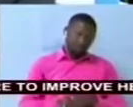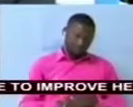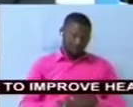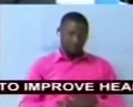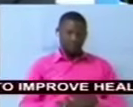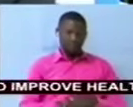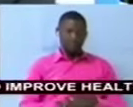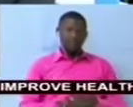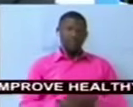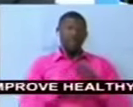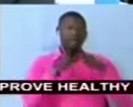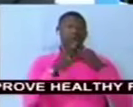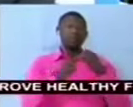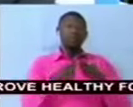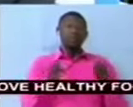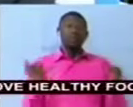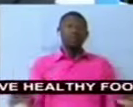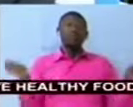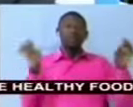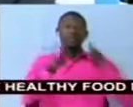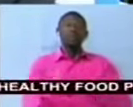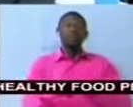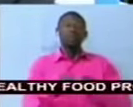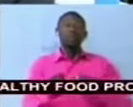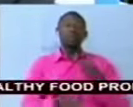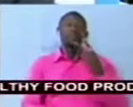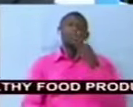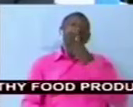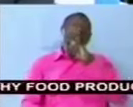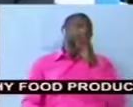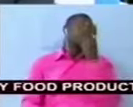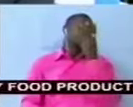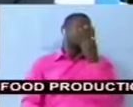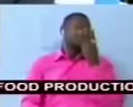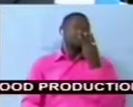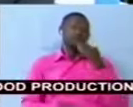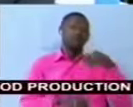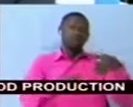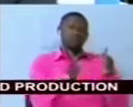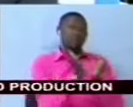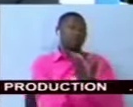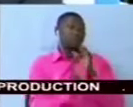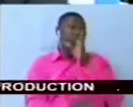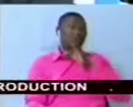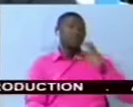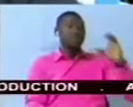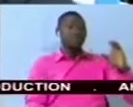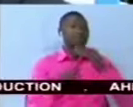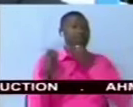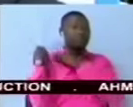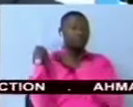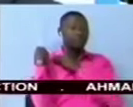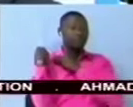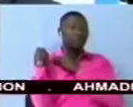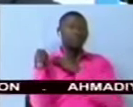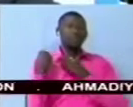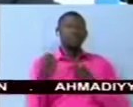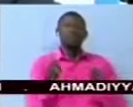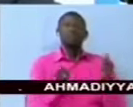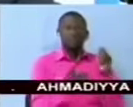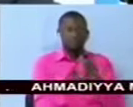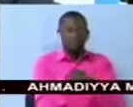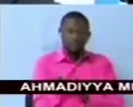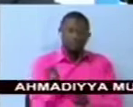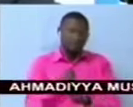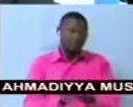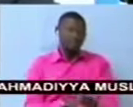With regard to the implementation of the third component of the TRRC mandate, i.e. reparations, I